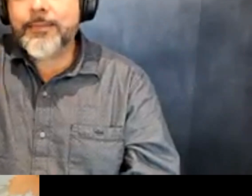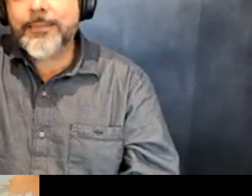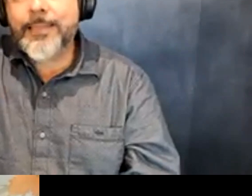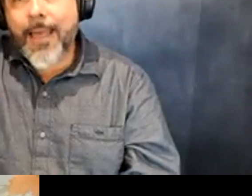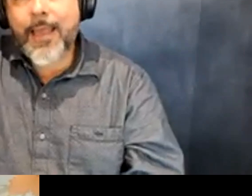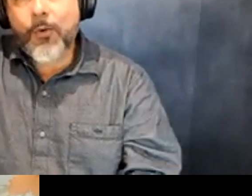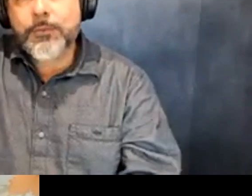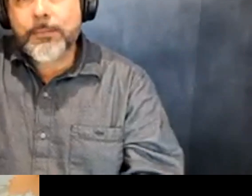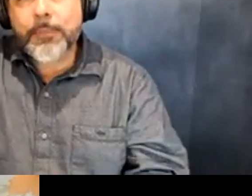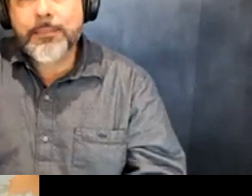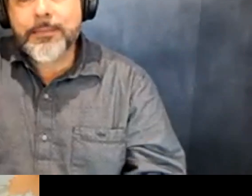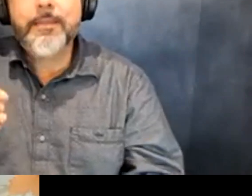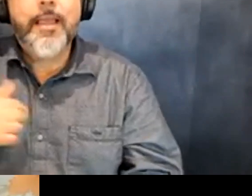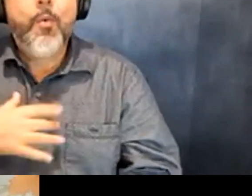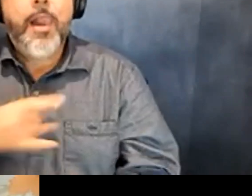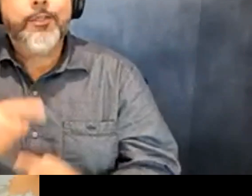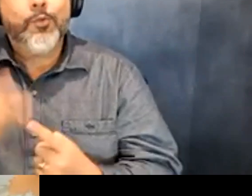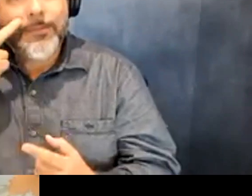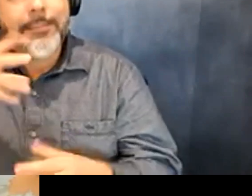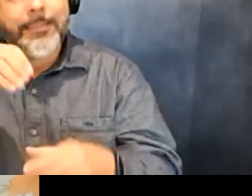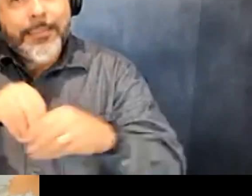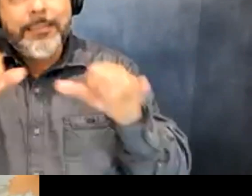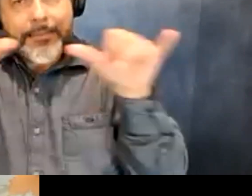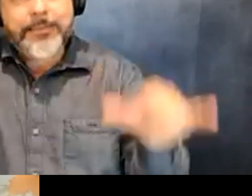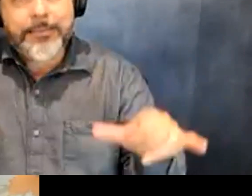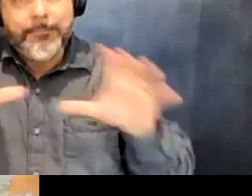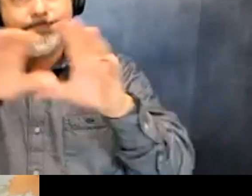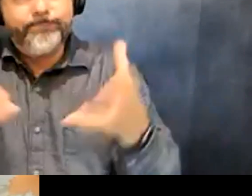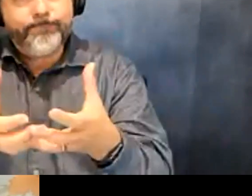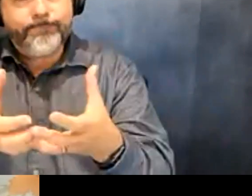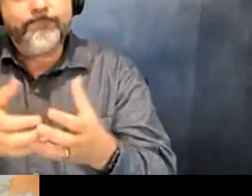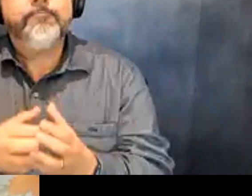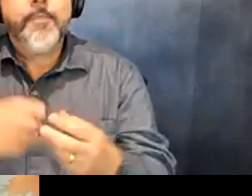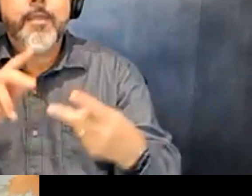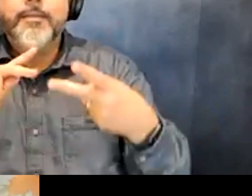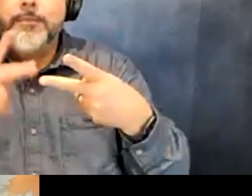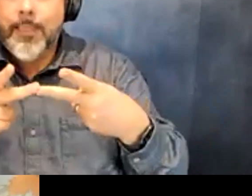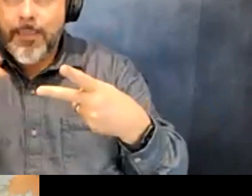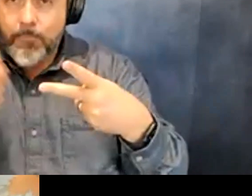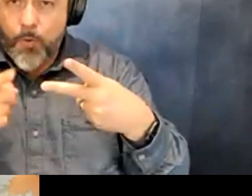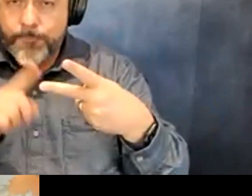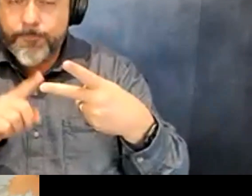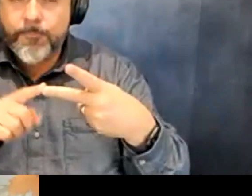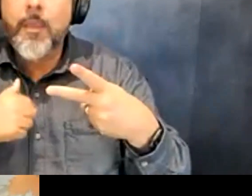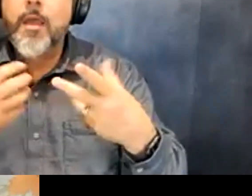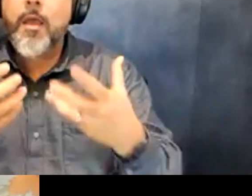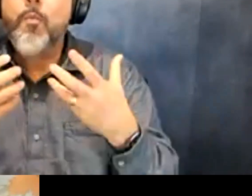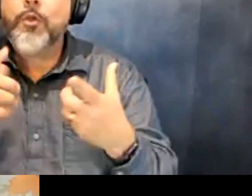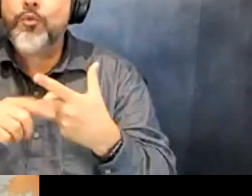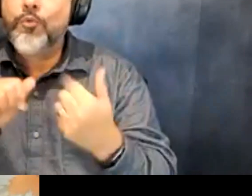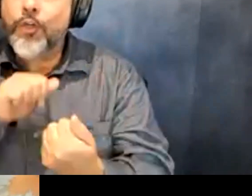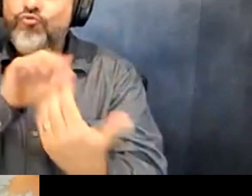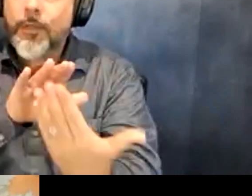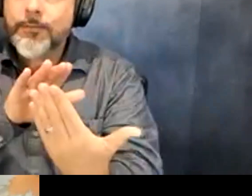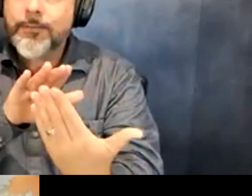think I would like to see that in the system if that's possible. And secondly, I also want to address